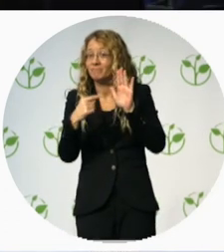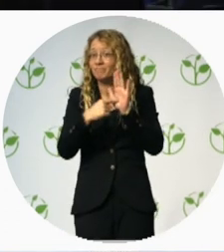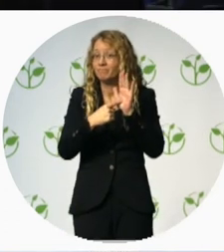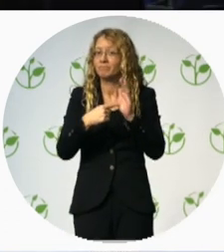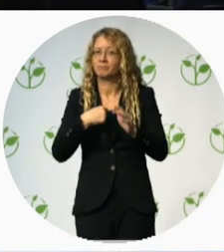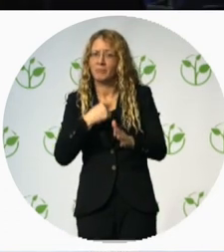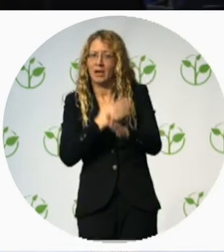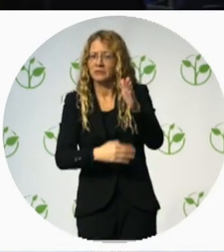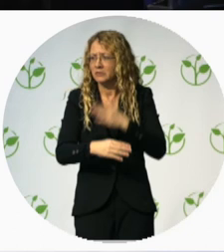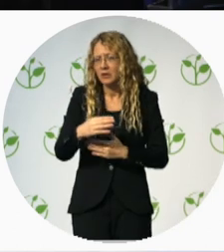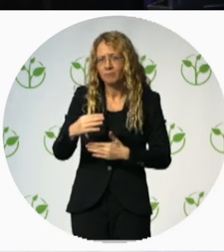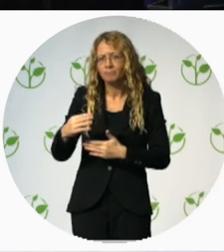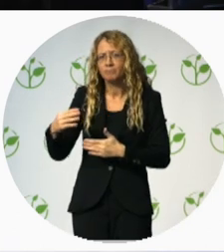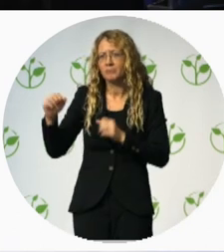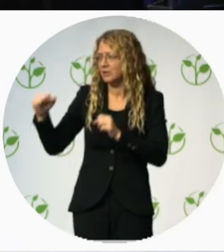traveler with a disability.